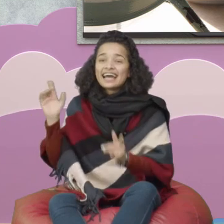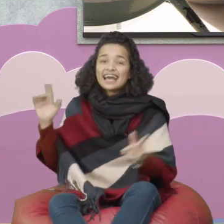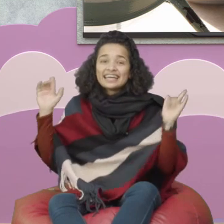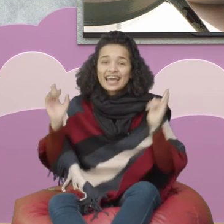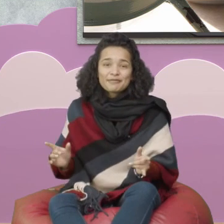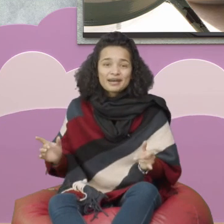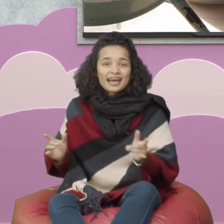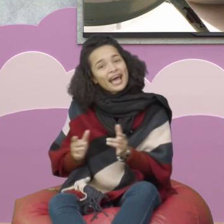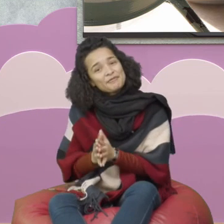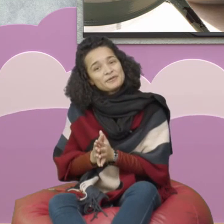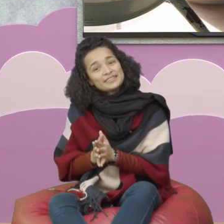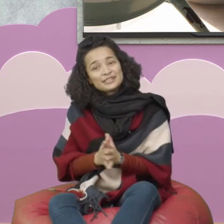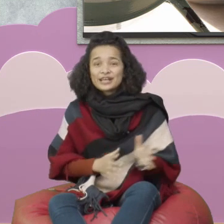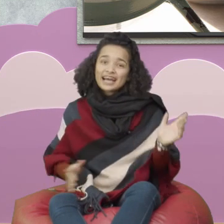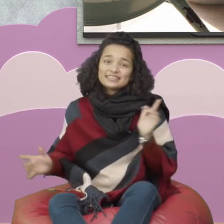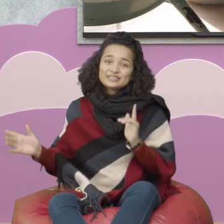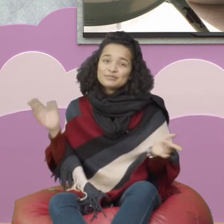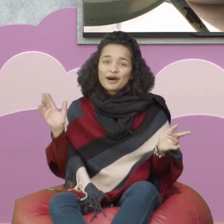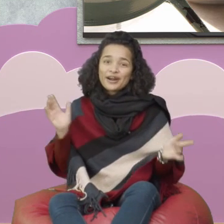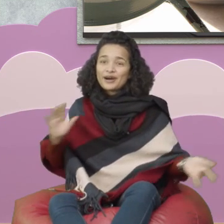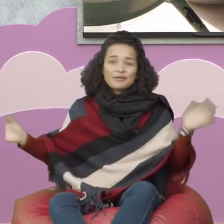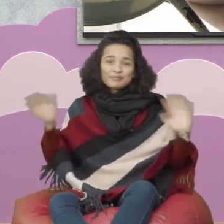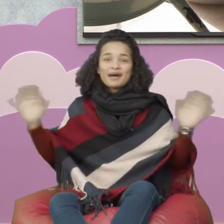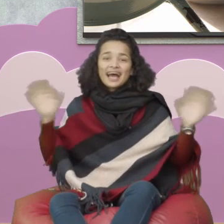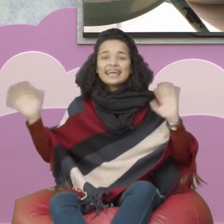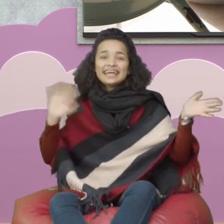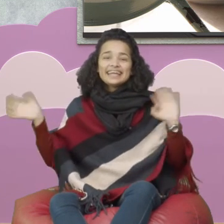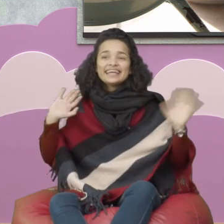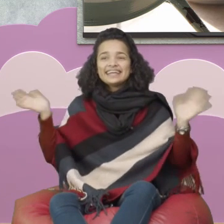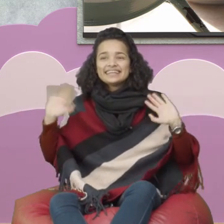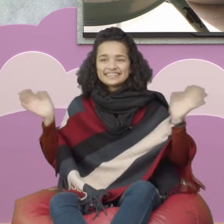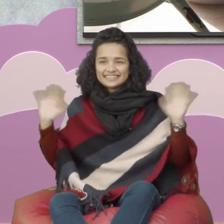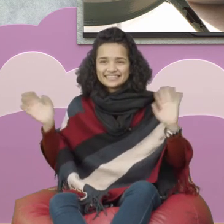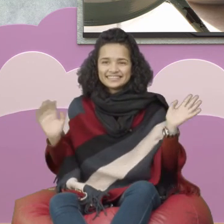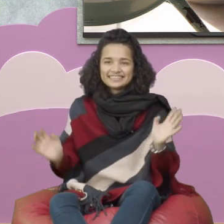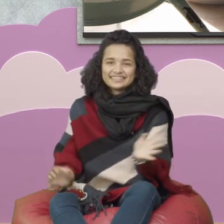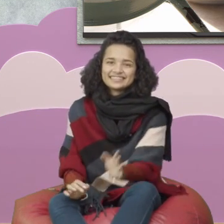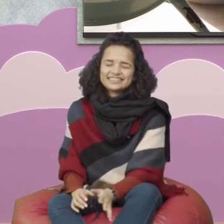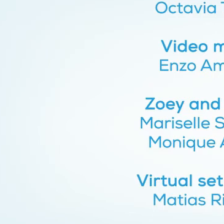9 a.m. And we will see you guys tomorrow. Bye. Bye.